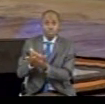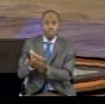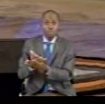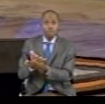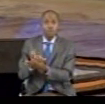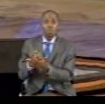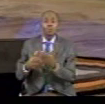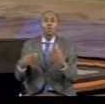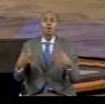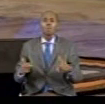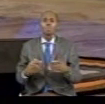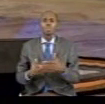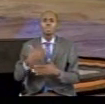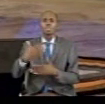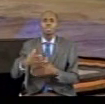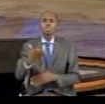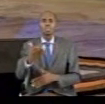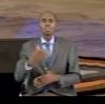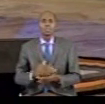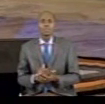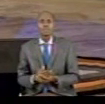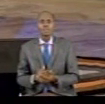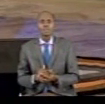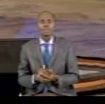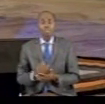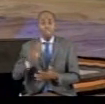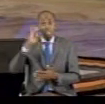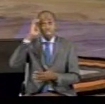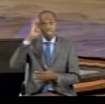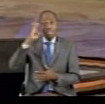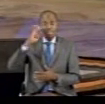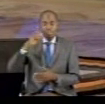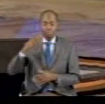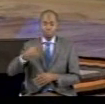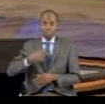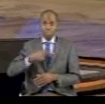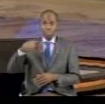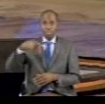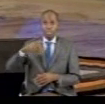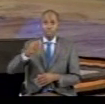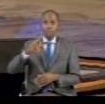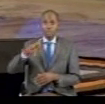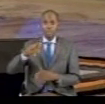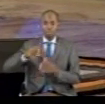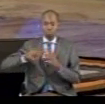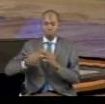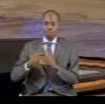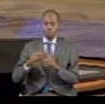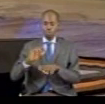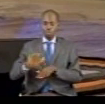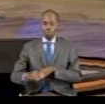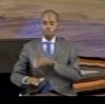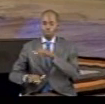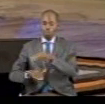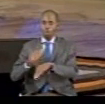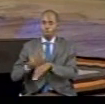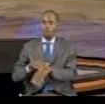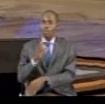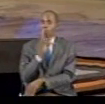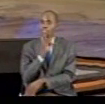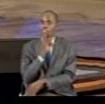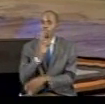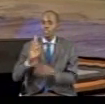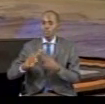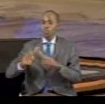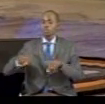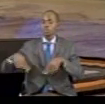tell me out aloud, he walked on the water to go to